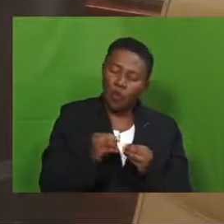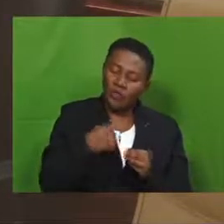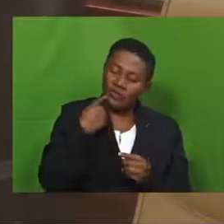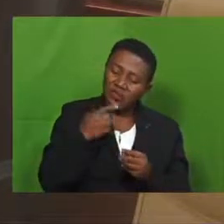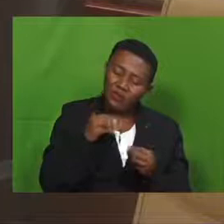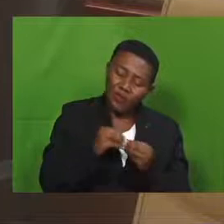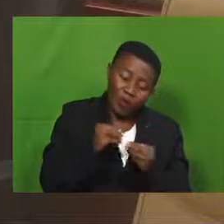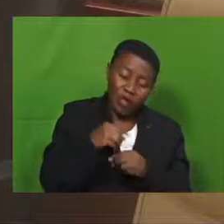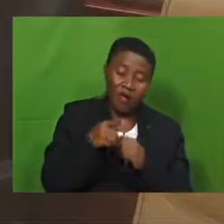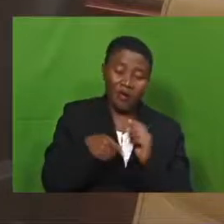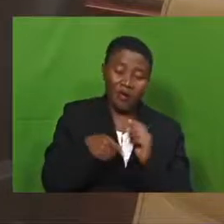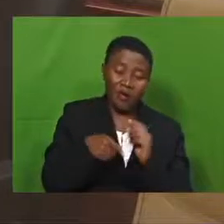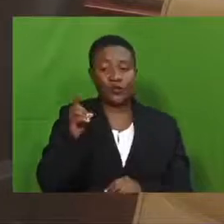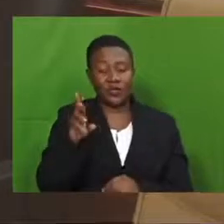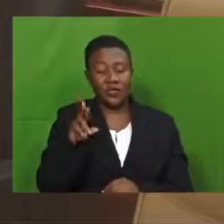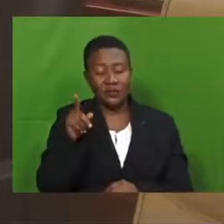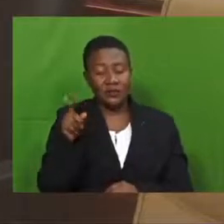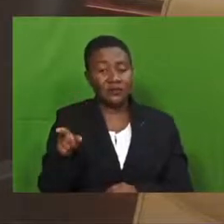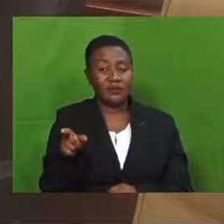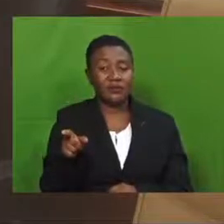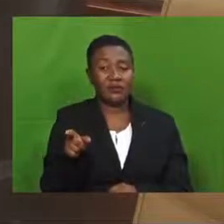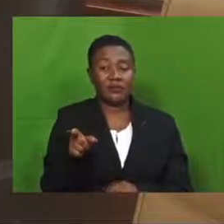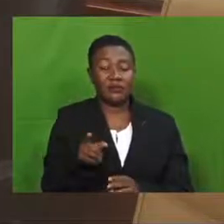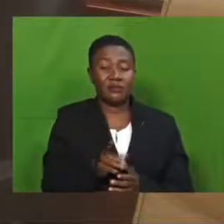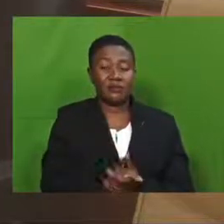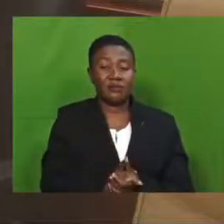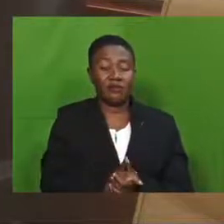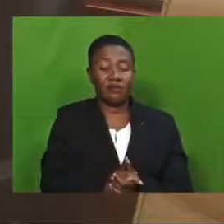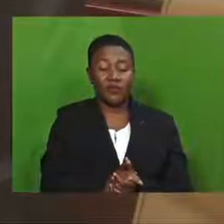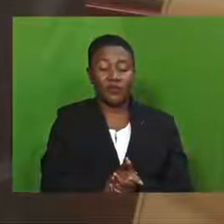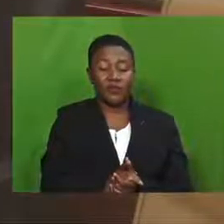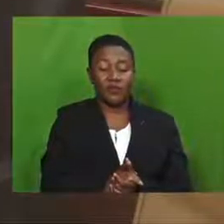Garba as a diplomat